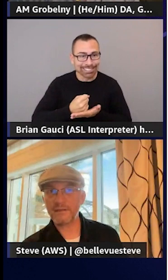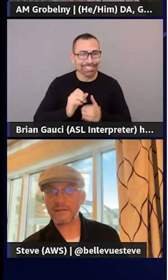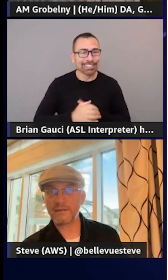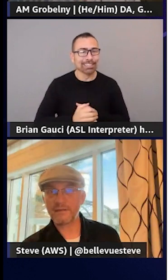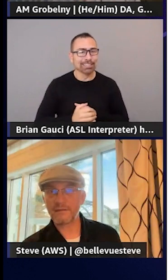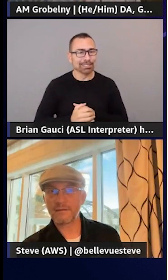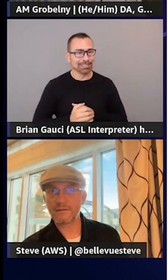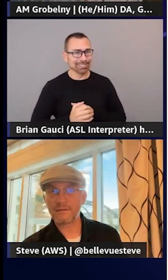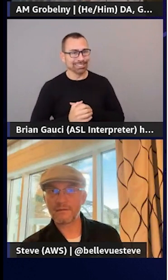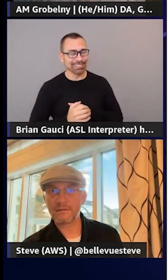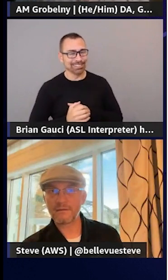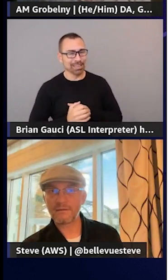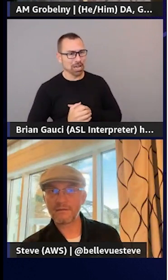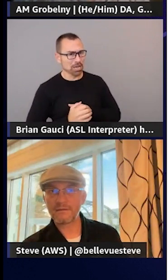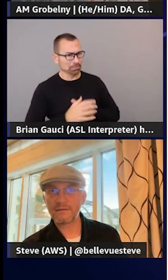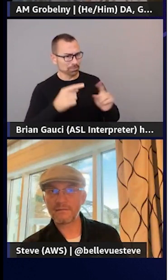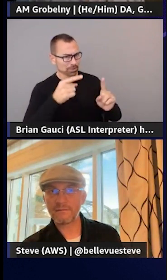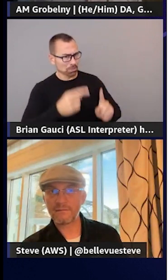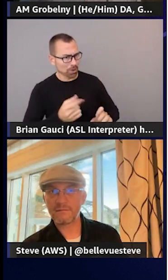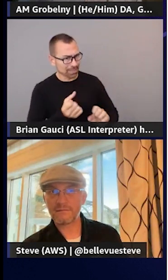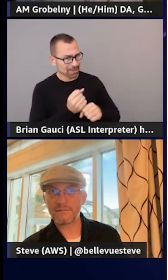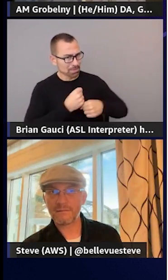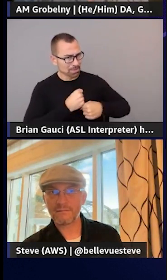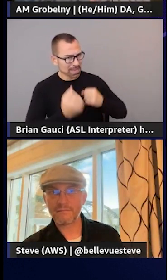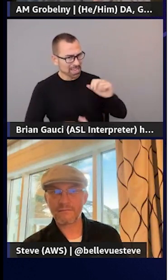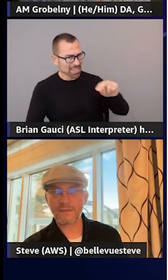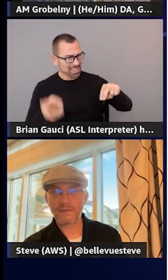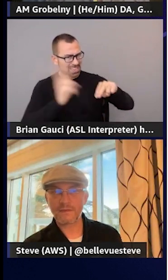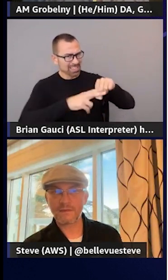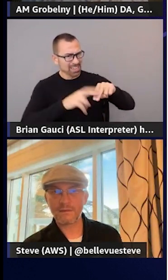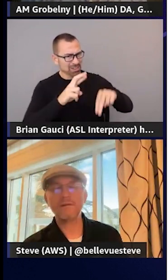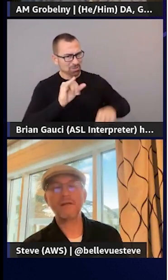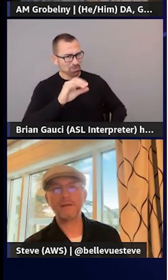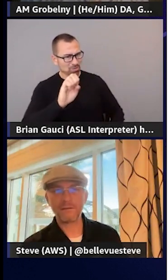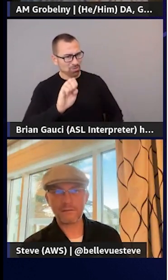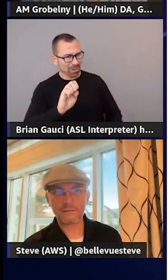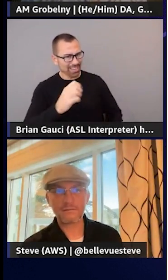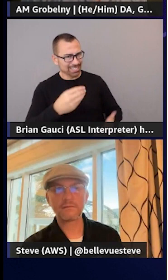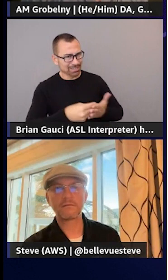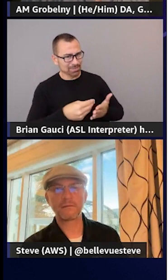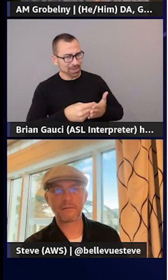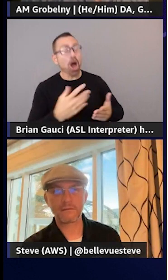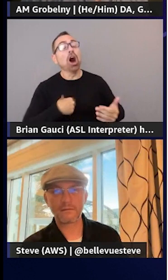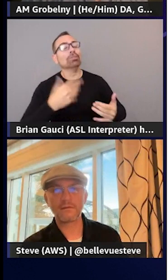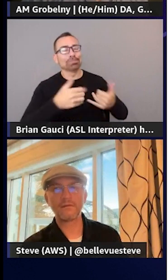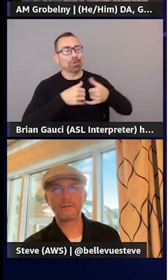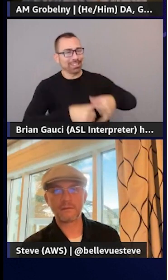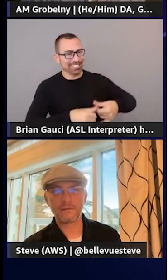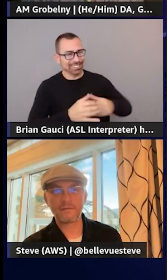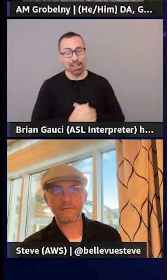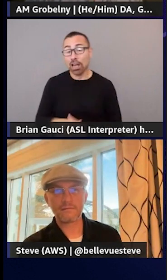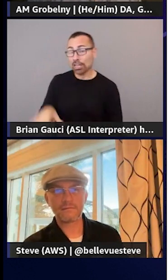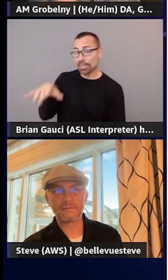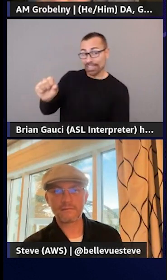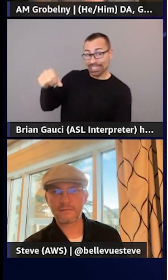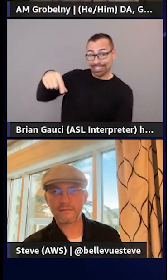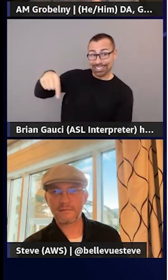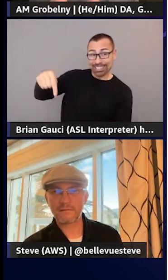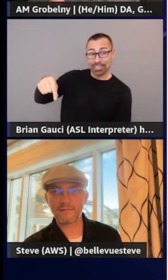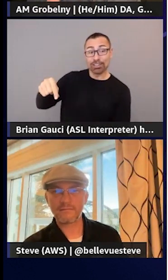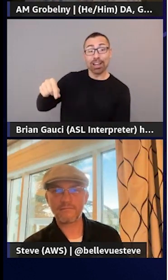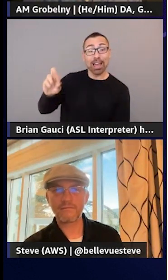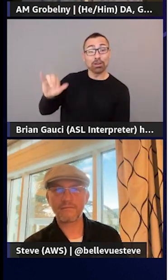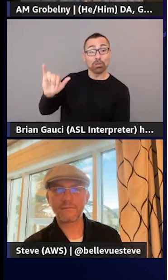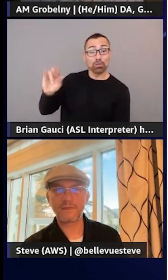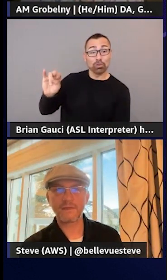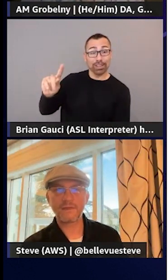prizes? Yes. If you're playing at reInvent, for example, there are fabulous prizes to win. And there we go. Our